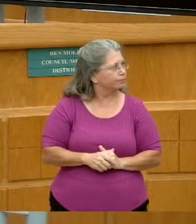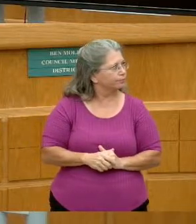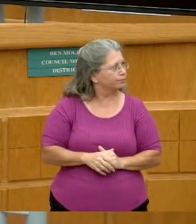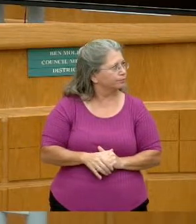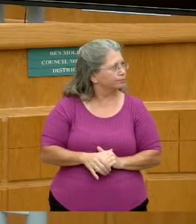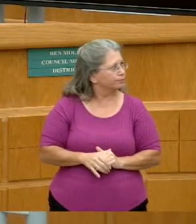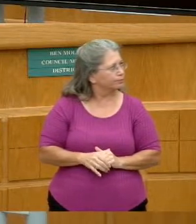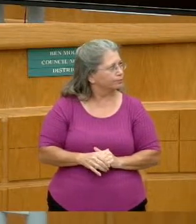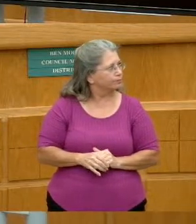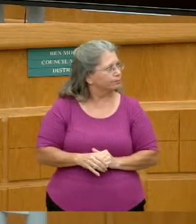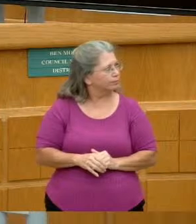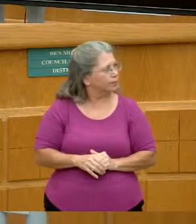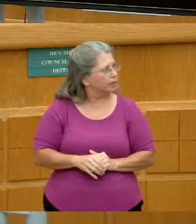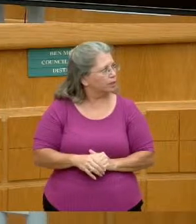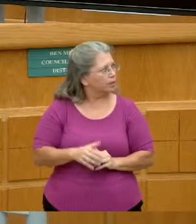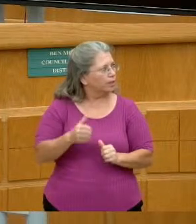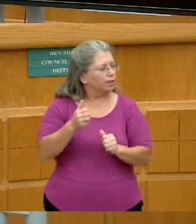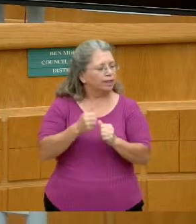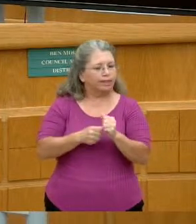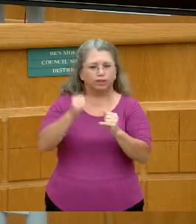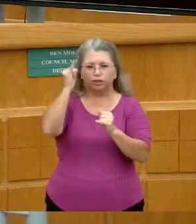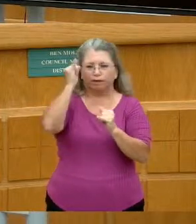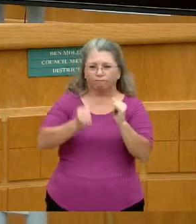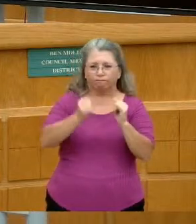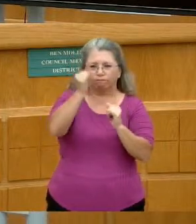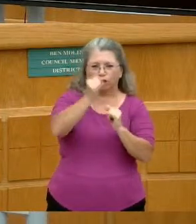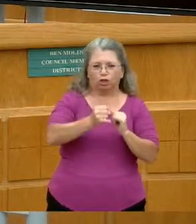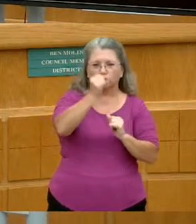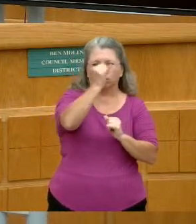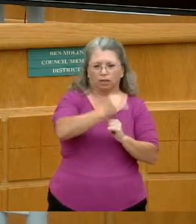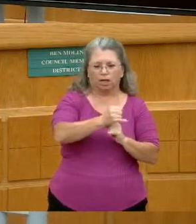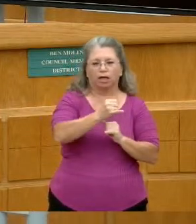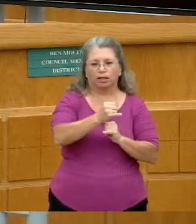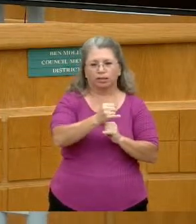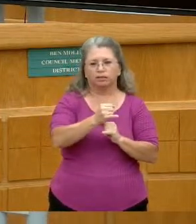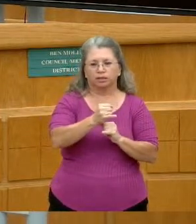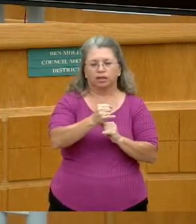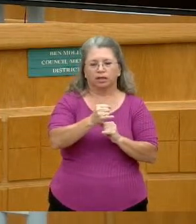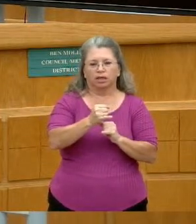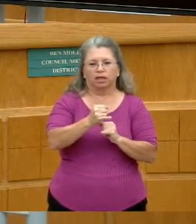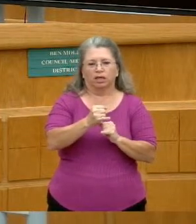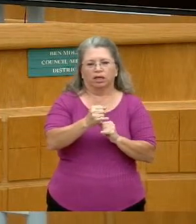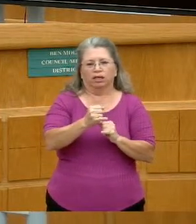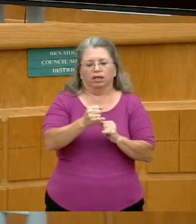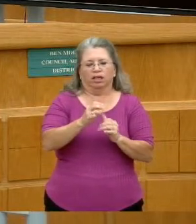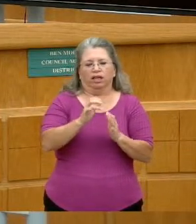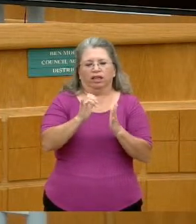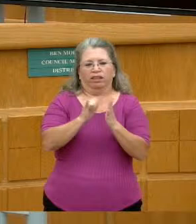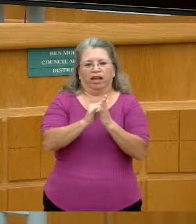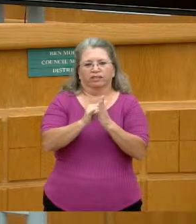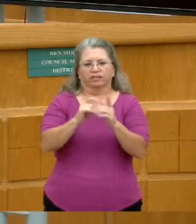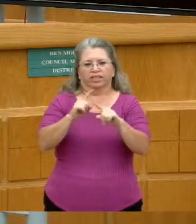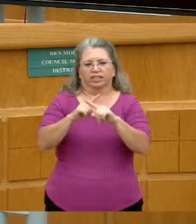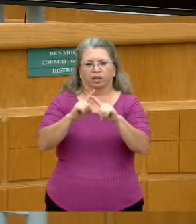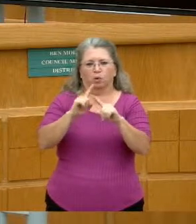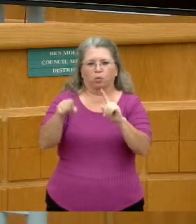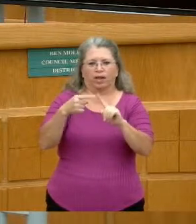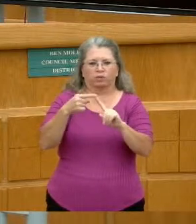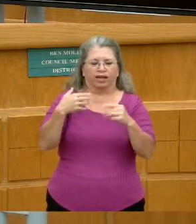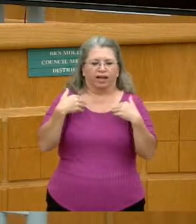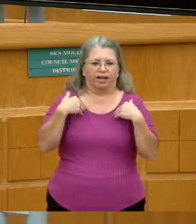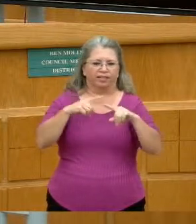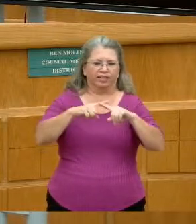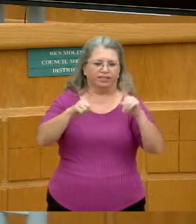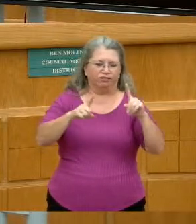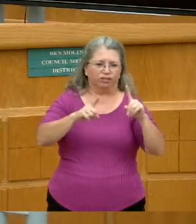And here's each of the vertical lines again. This will be a consistent trend through all the graphs. These are the different interventions that have been